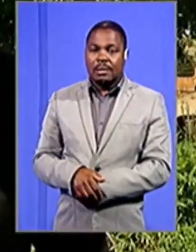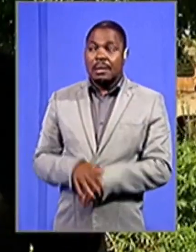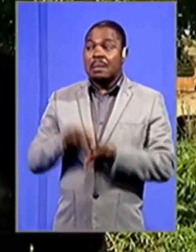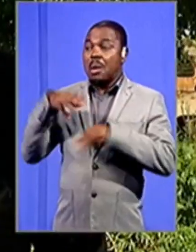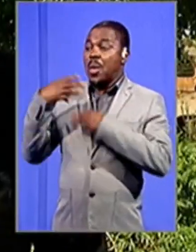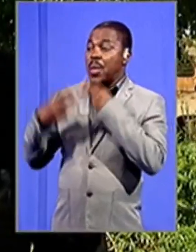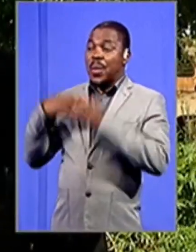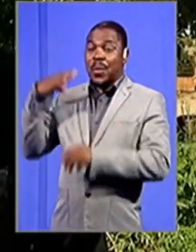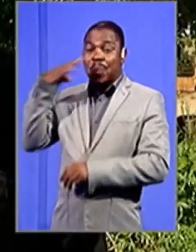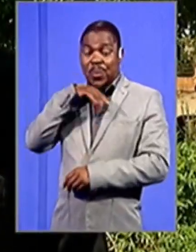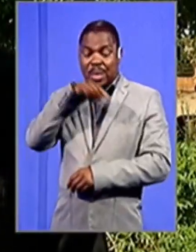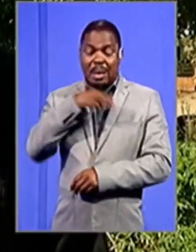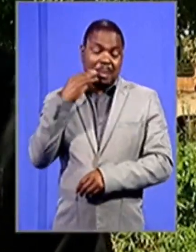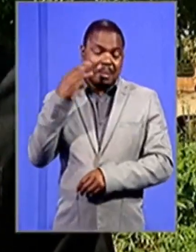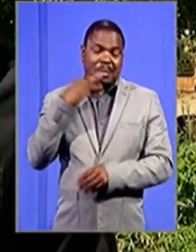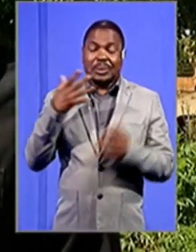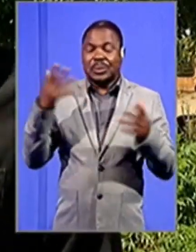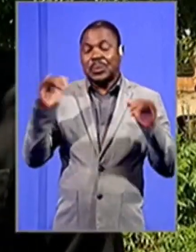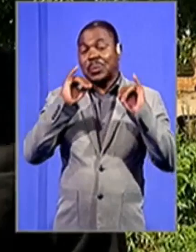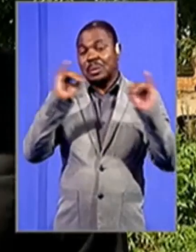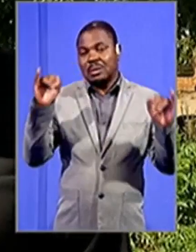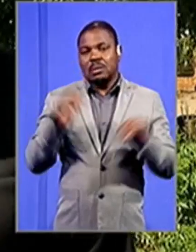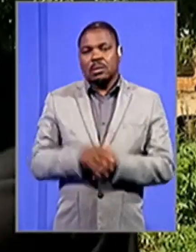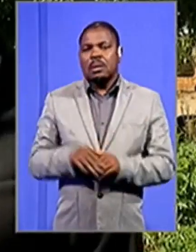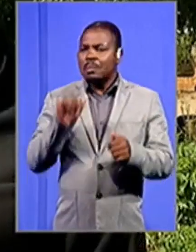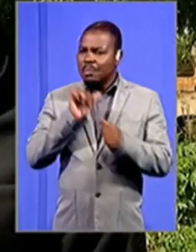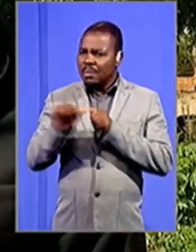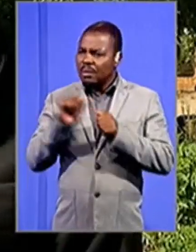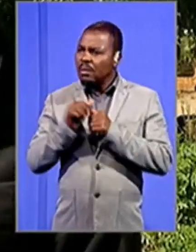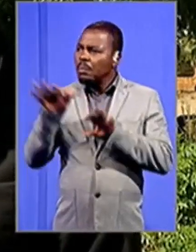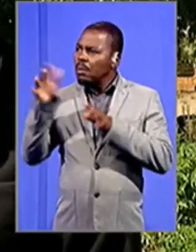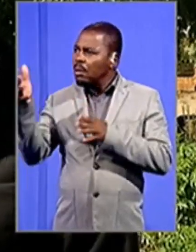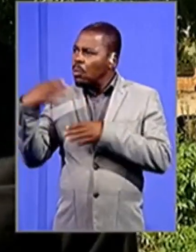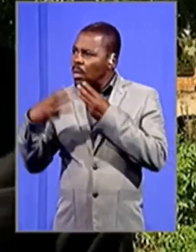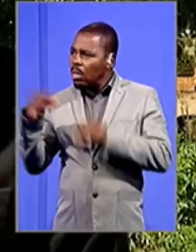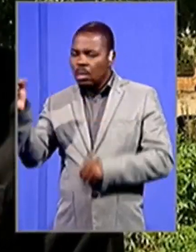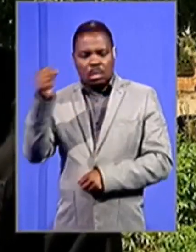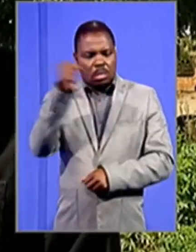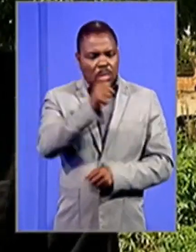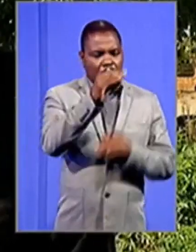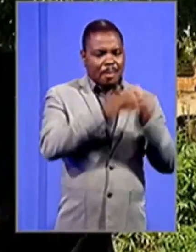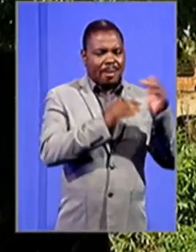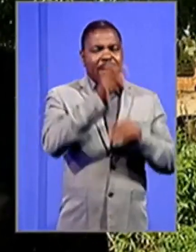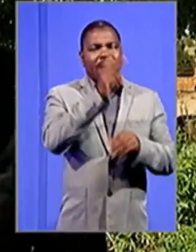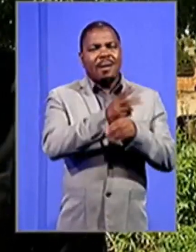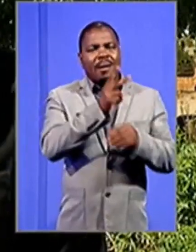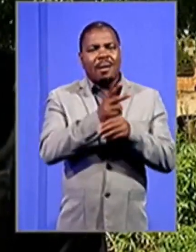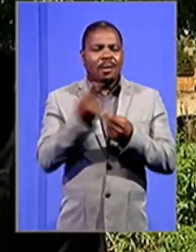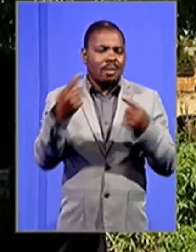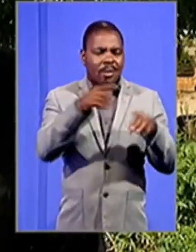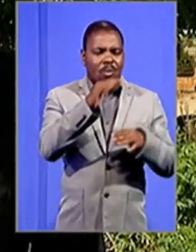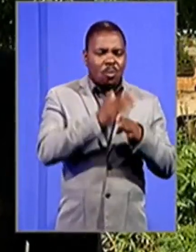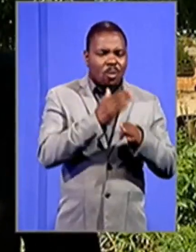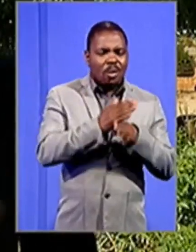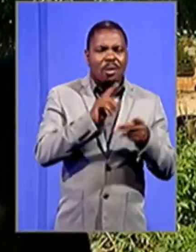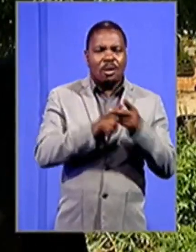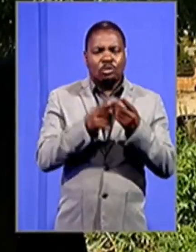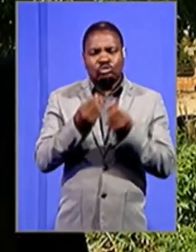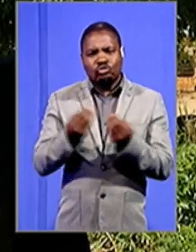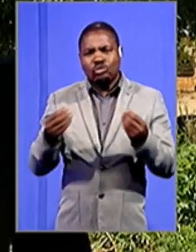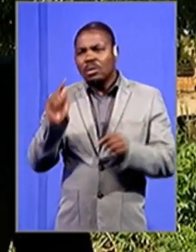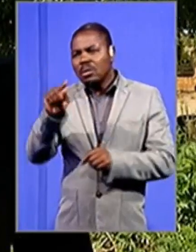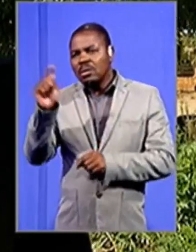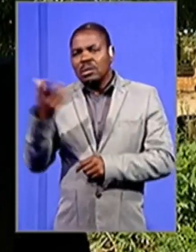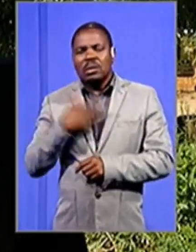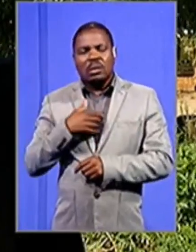Unemployment mo Mamelodi e high ba kana ba hira batho mola ba rebuild ba batho batla ba bereka le bana ba ke ba ba